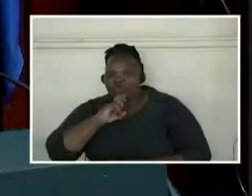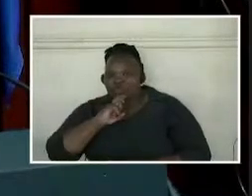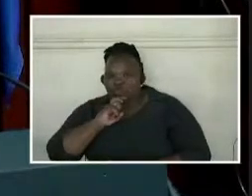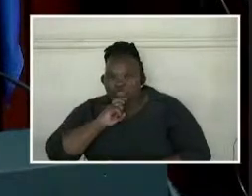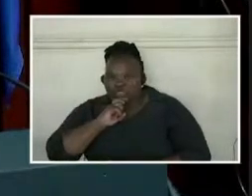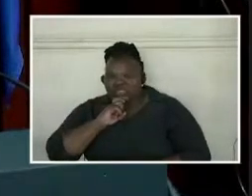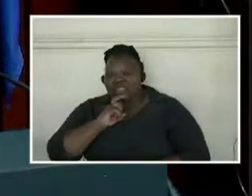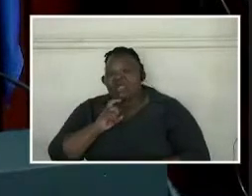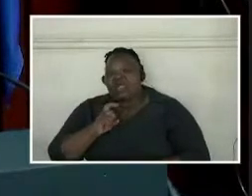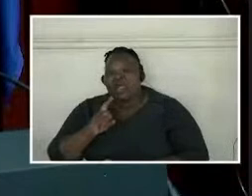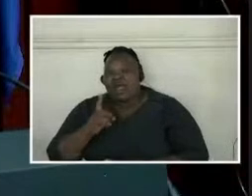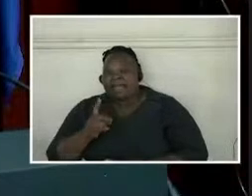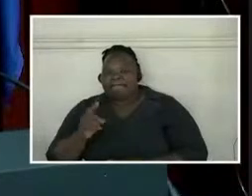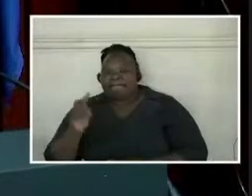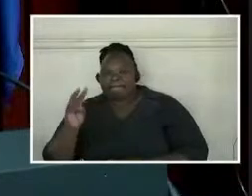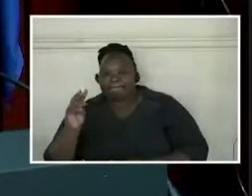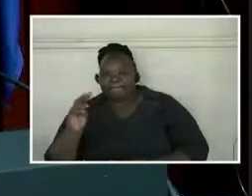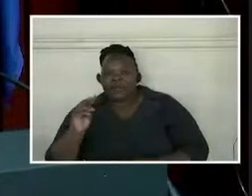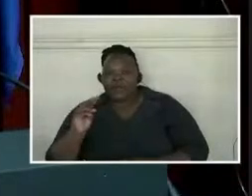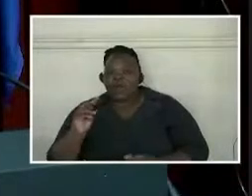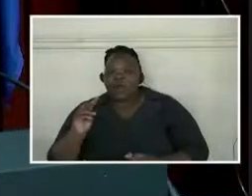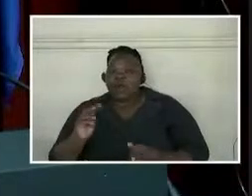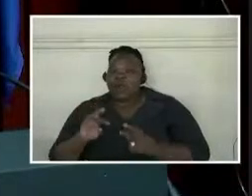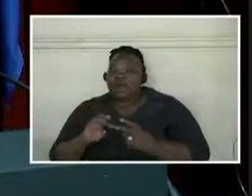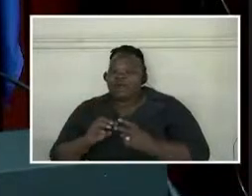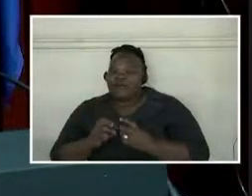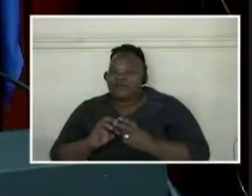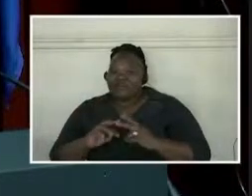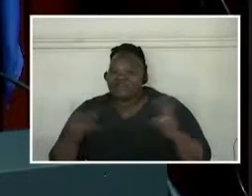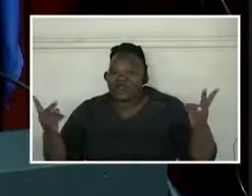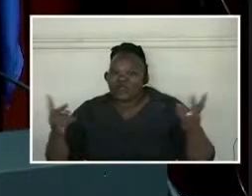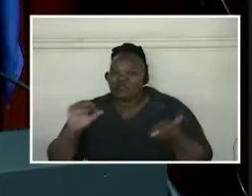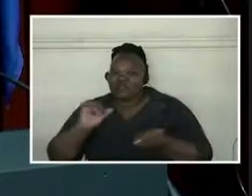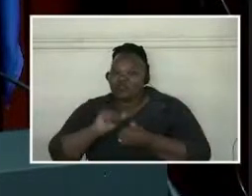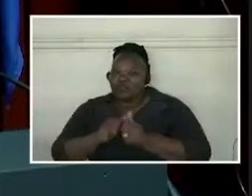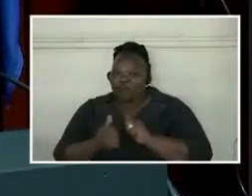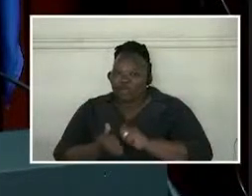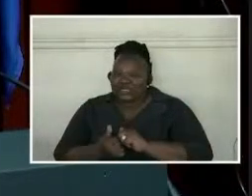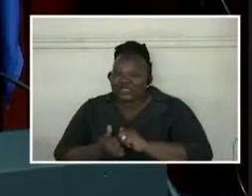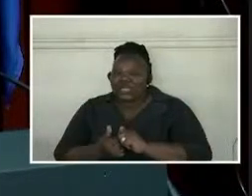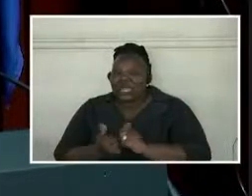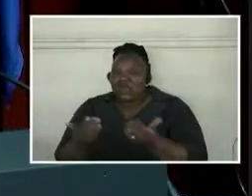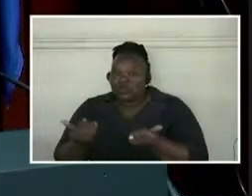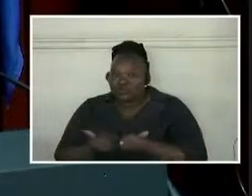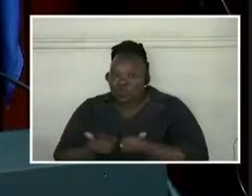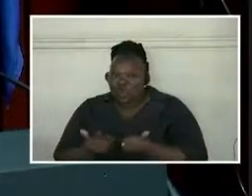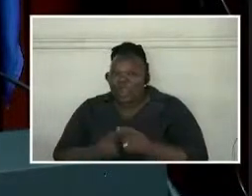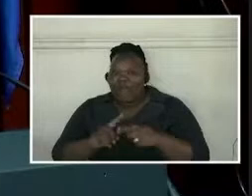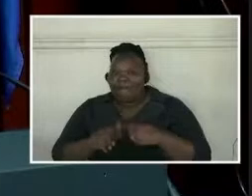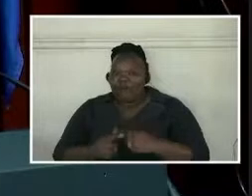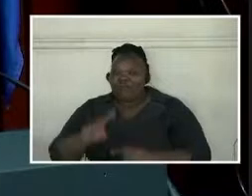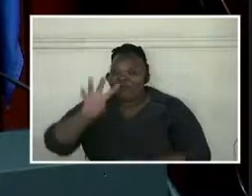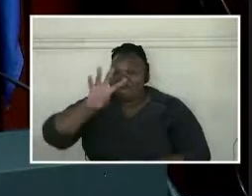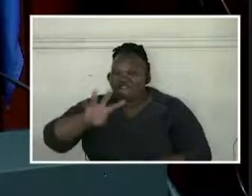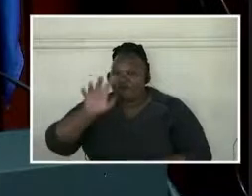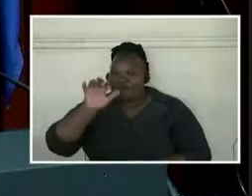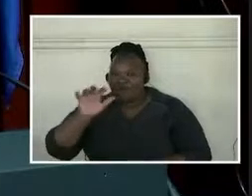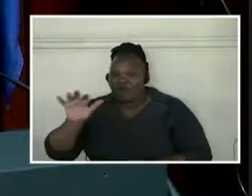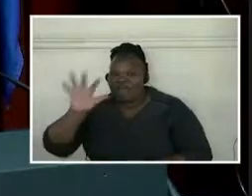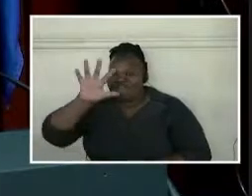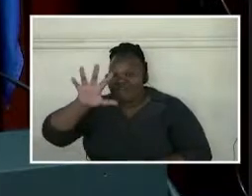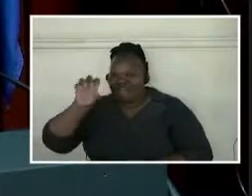multi-purpose courts were constructed in schools with an overall spend of four million five hundred